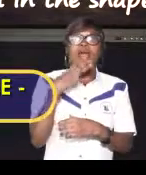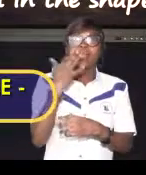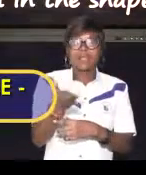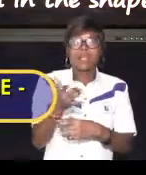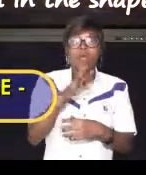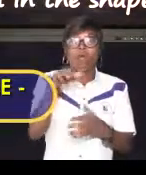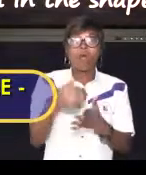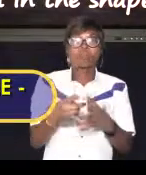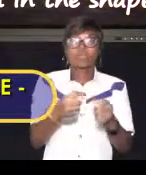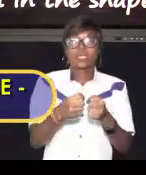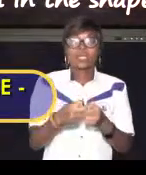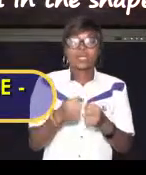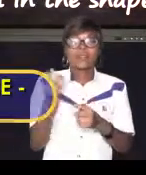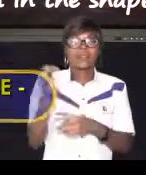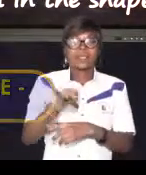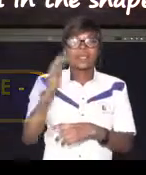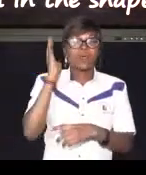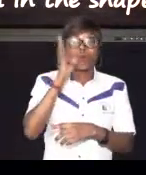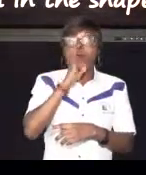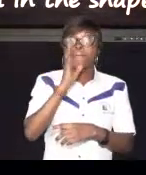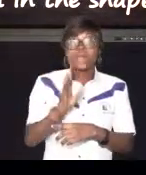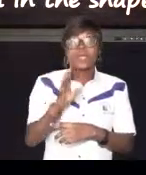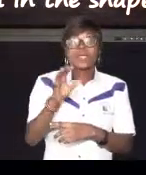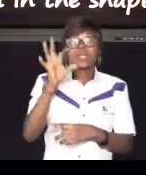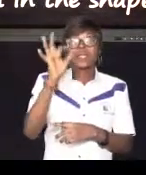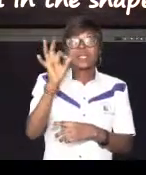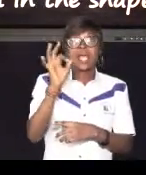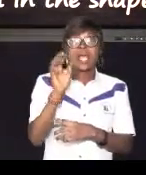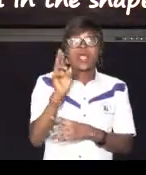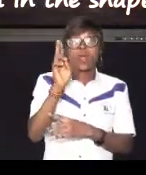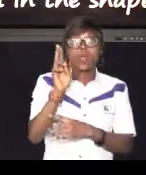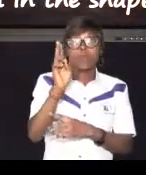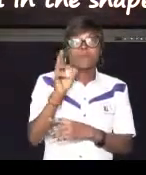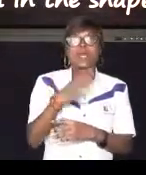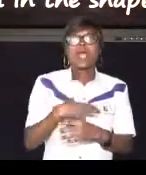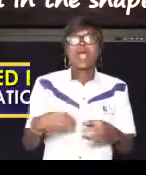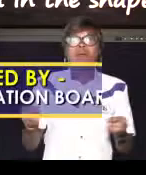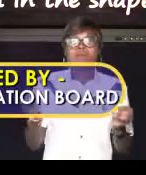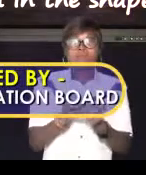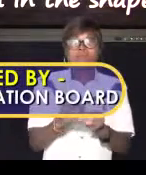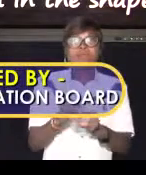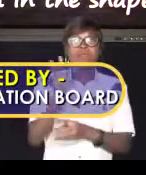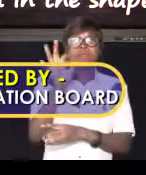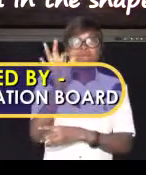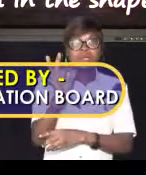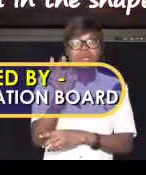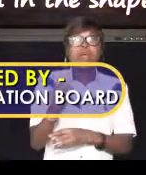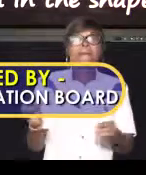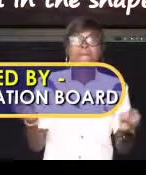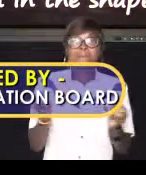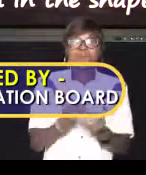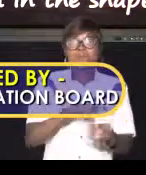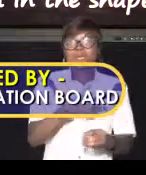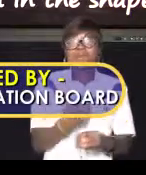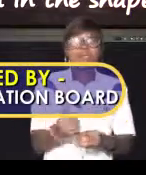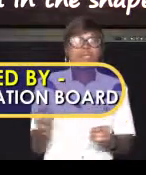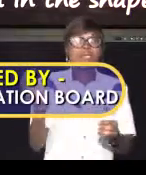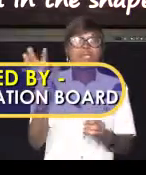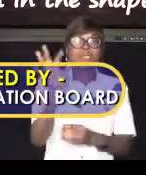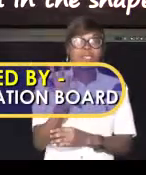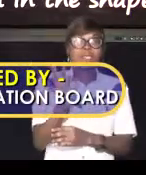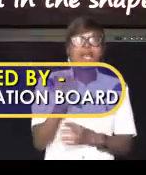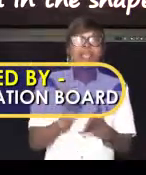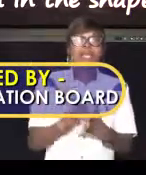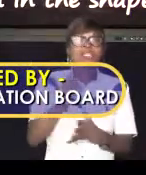Well, there will be 9 on top, plus another 9, making 18, plus another 9.